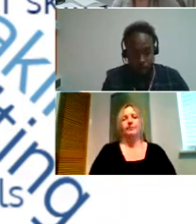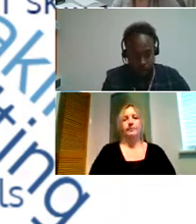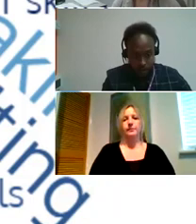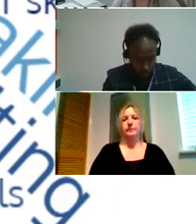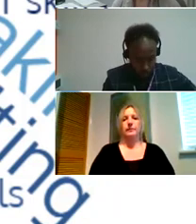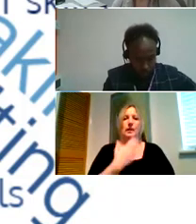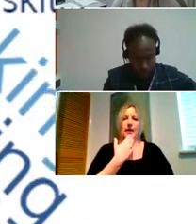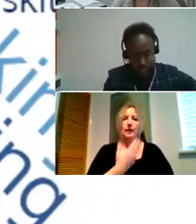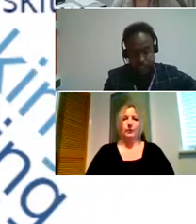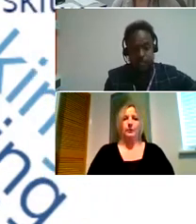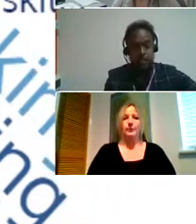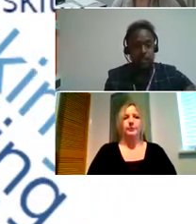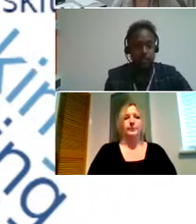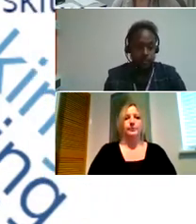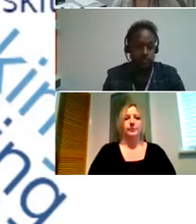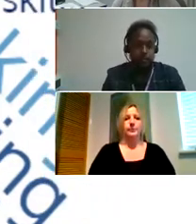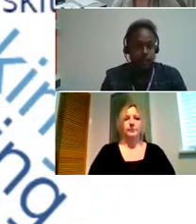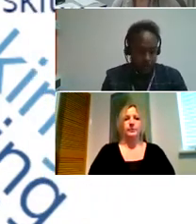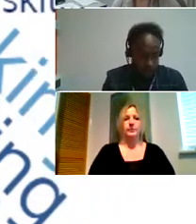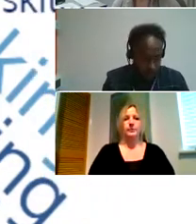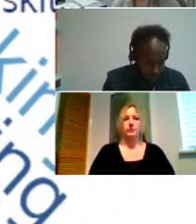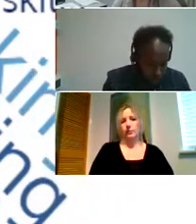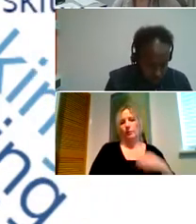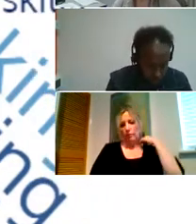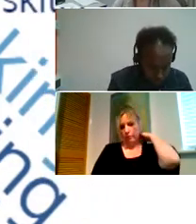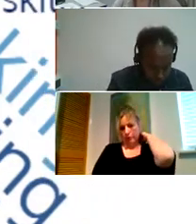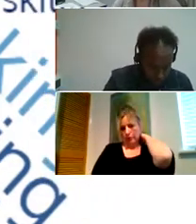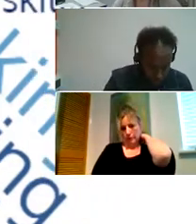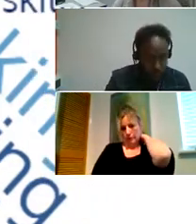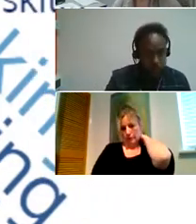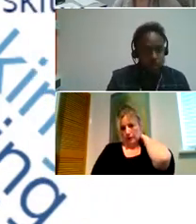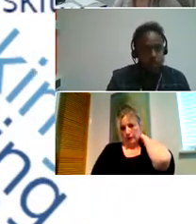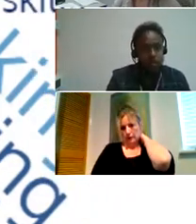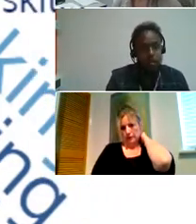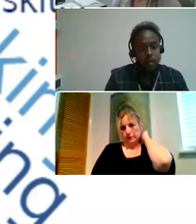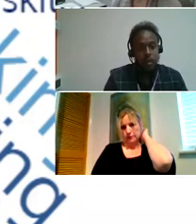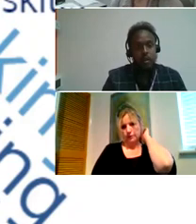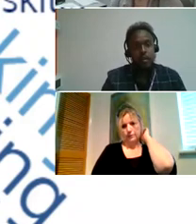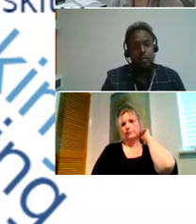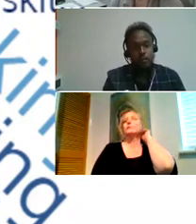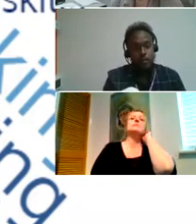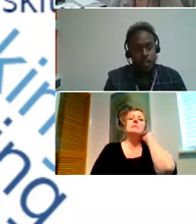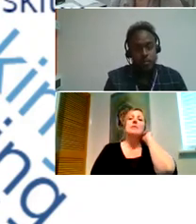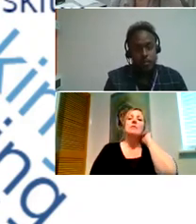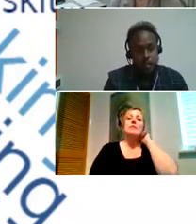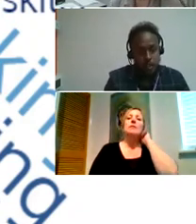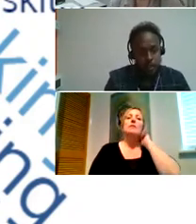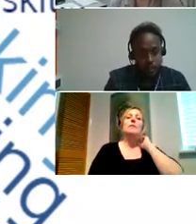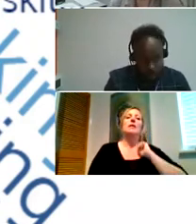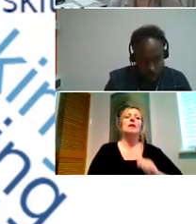you, Karen. Could you move to the next slide? Thank you. Okay. So for the